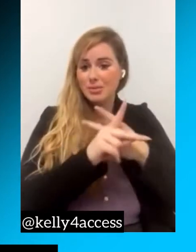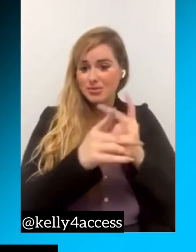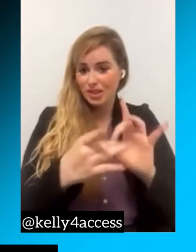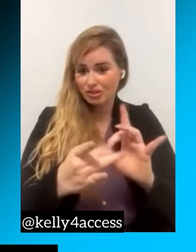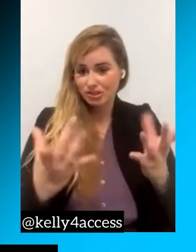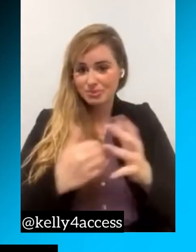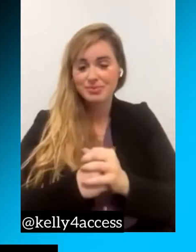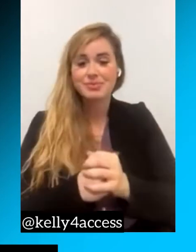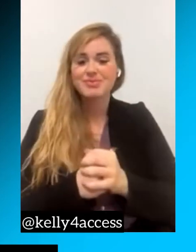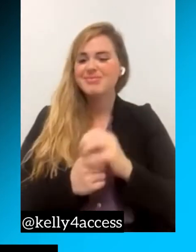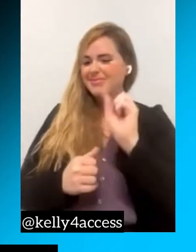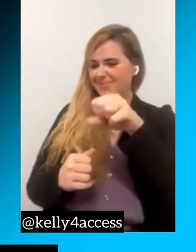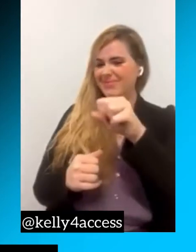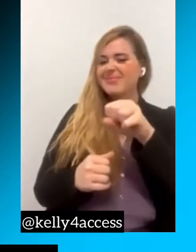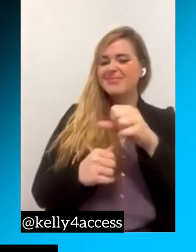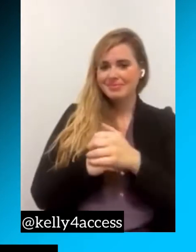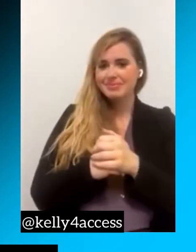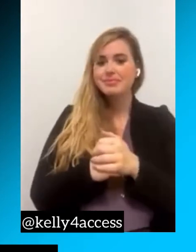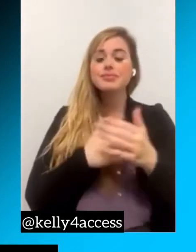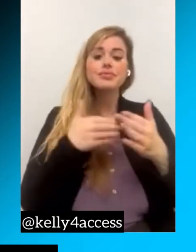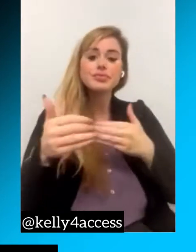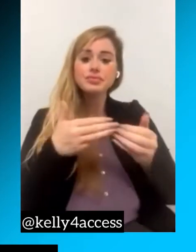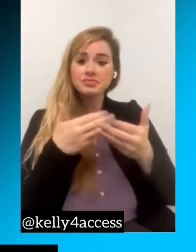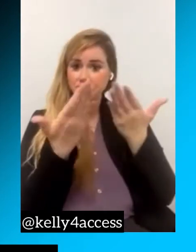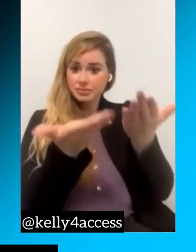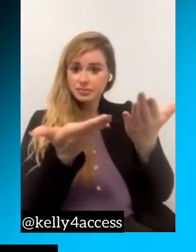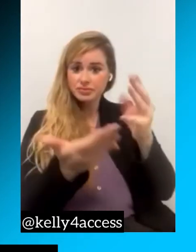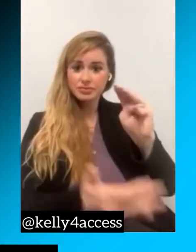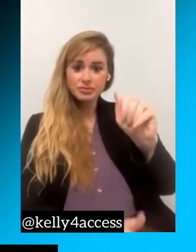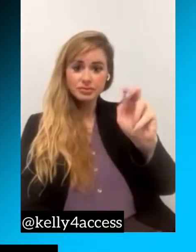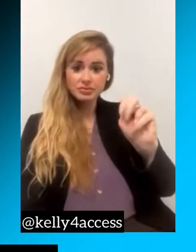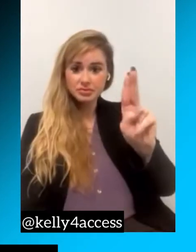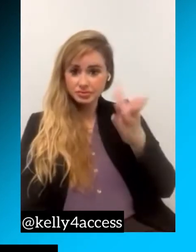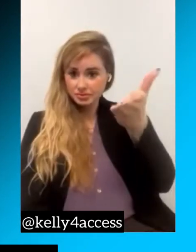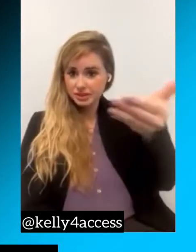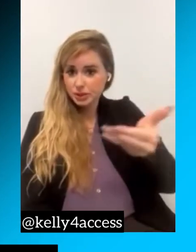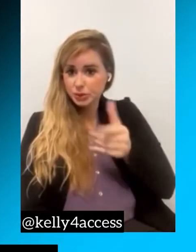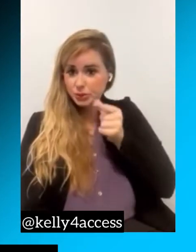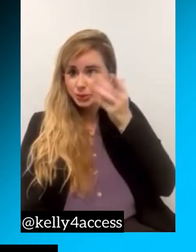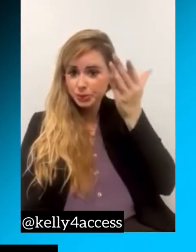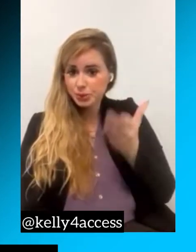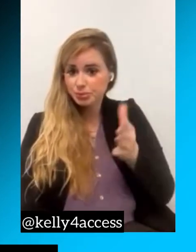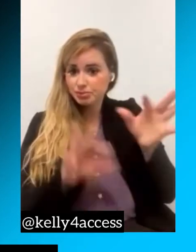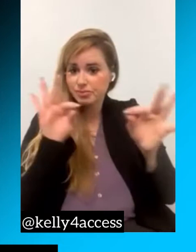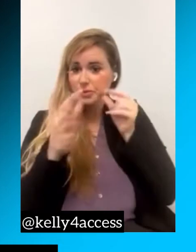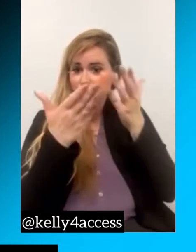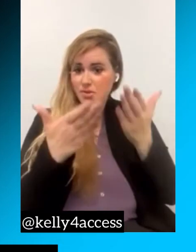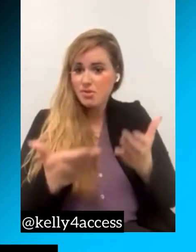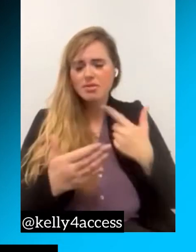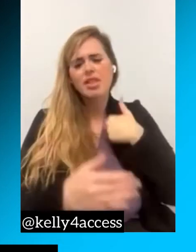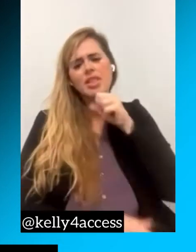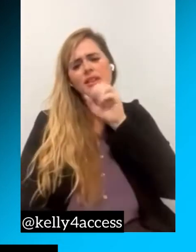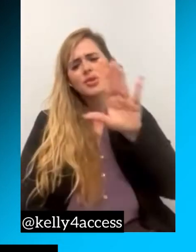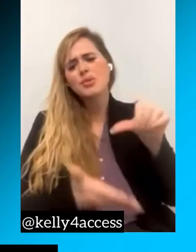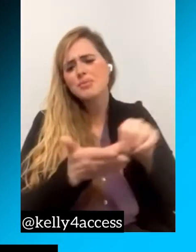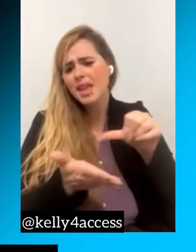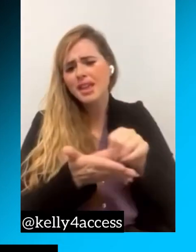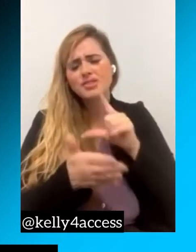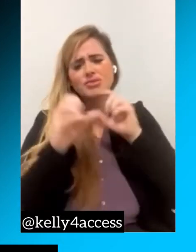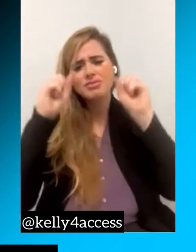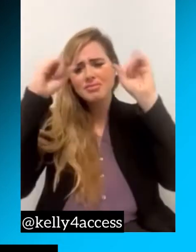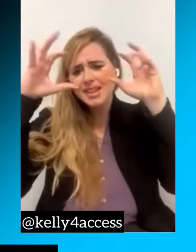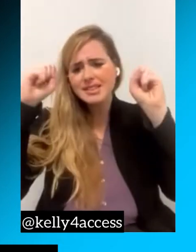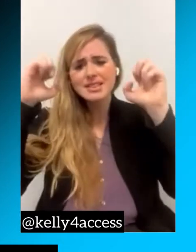Yeah, nice. So Manu, why don't you introduce yourself? Tell us a little bit about what you do. I love your page. It's amazing,